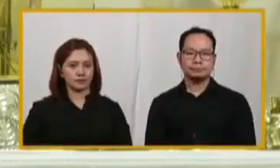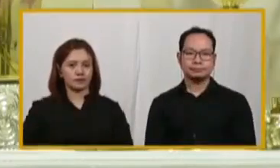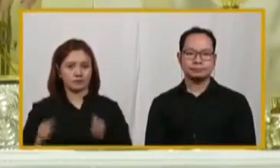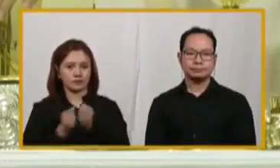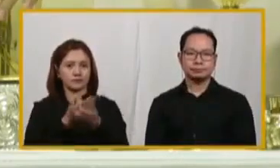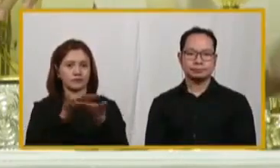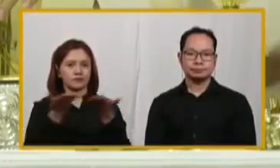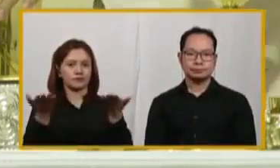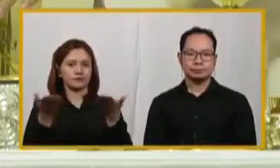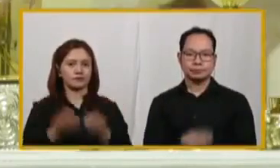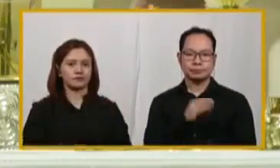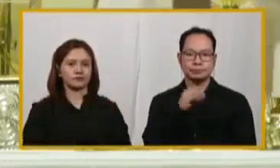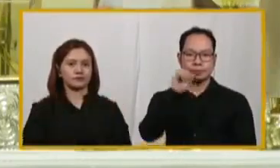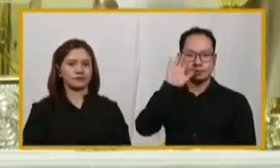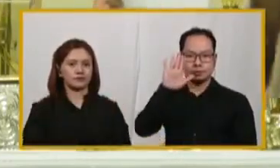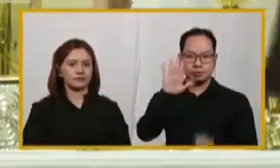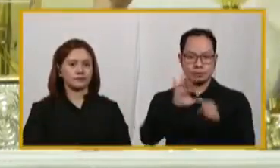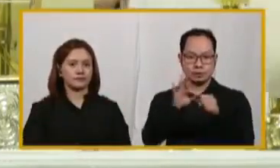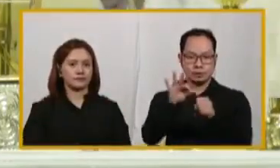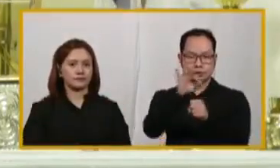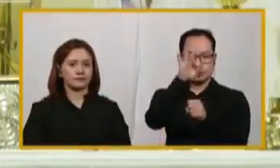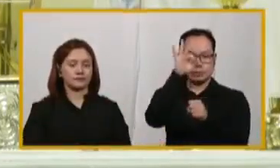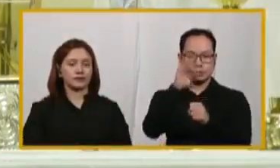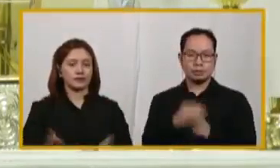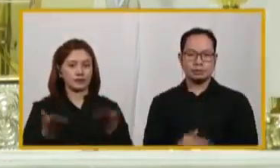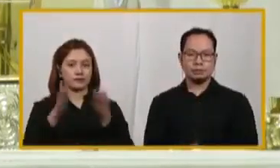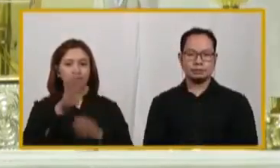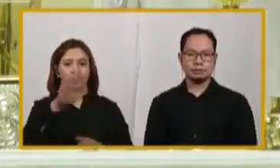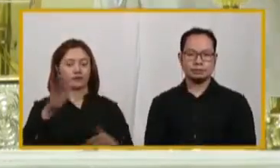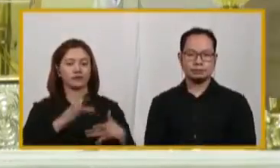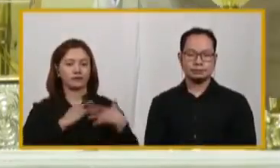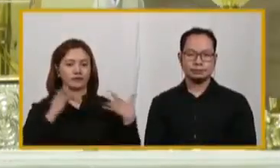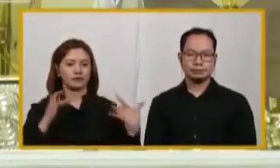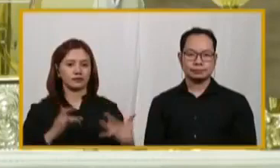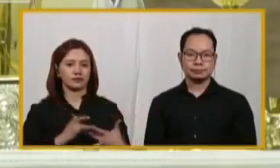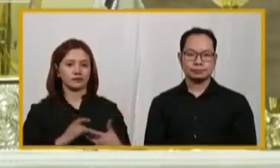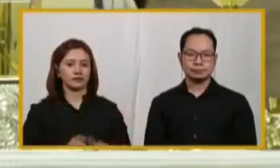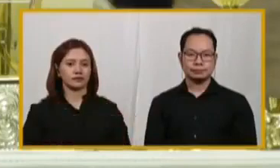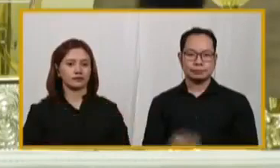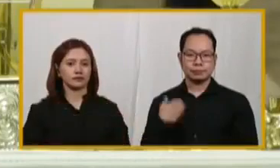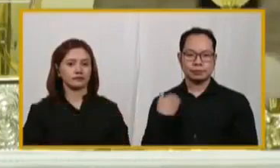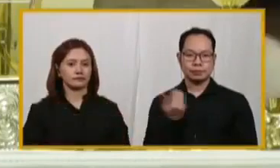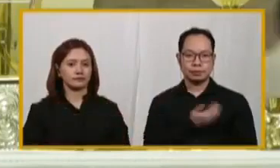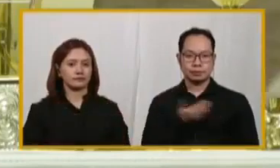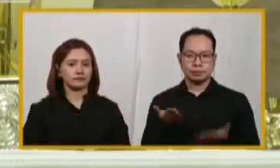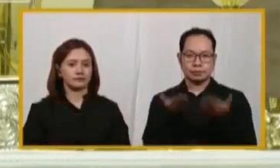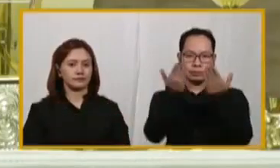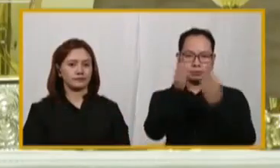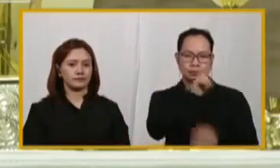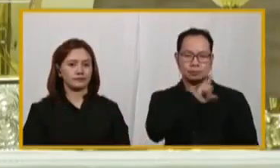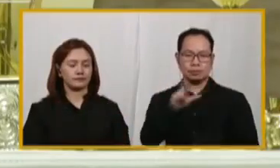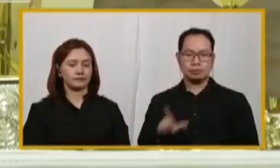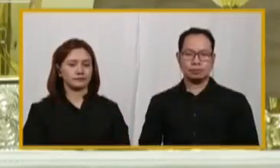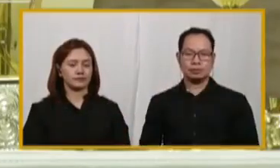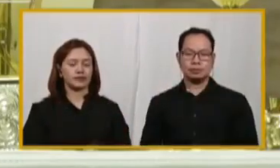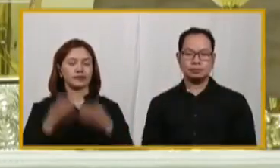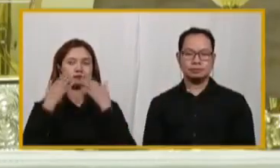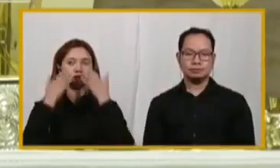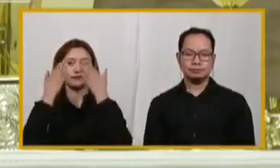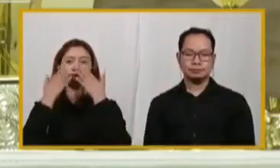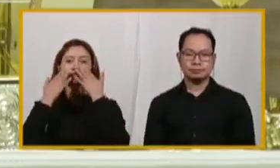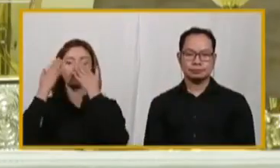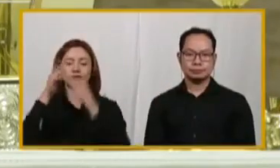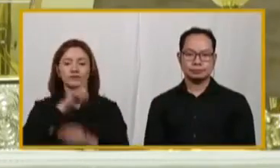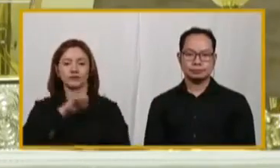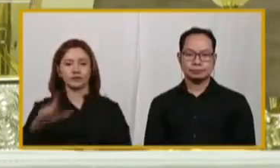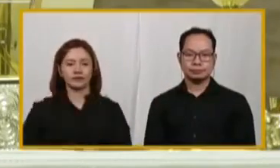And with your spirit. Lift up your hearts. We lift them up to the Lord. Let us give thanks to the Lord our God.